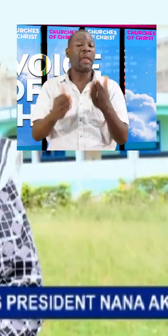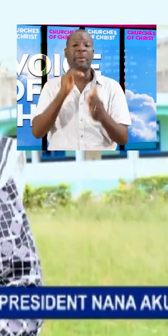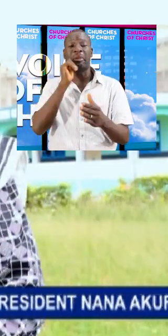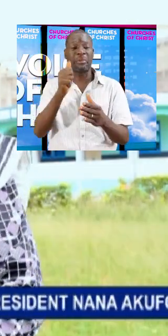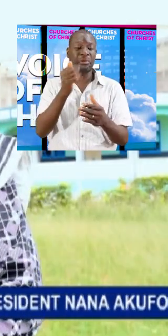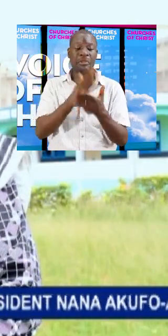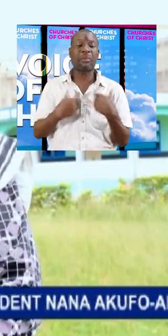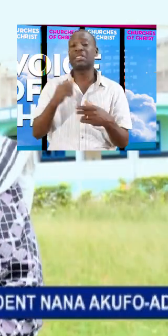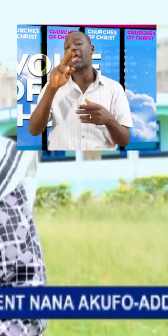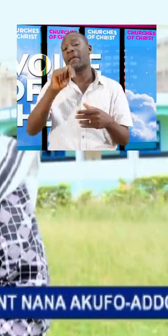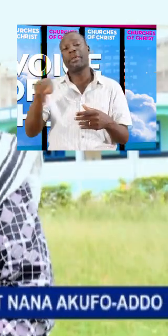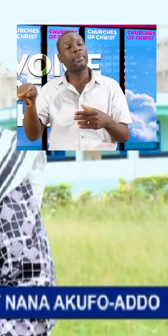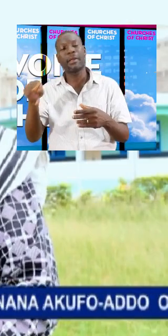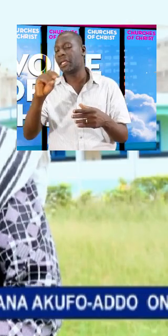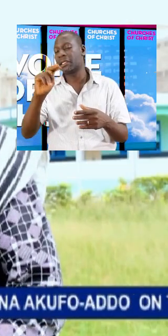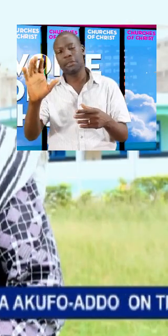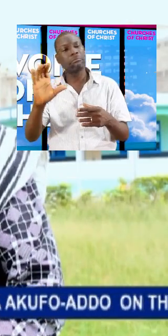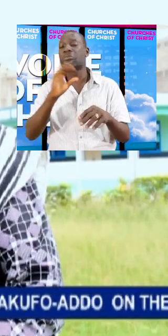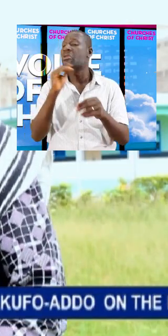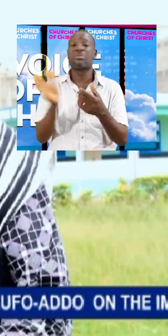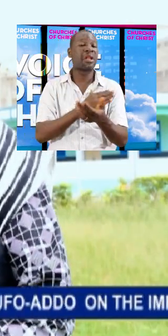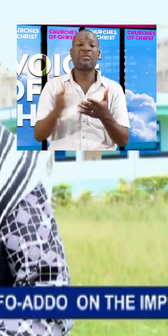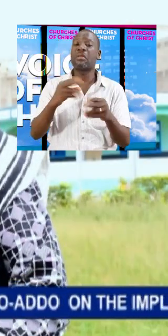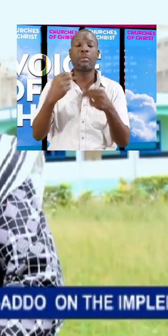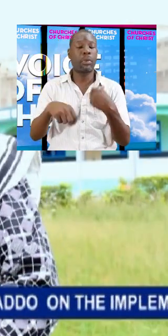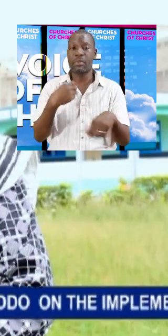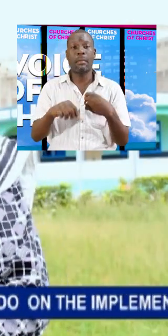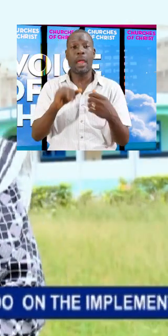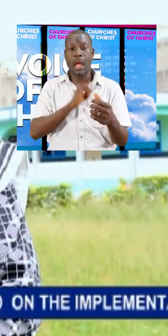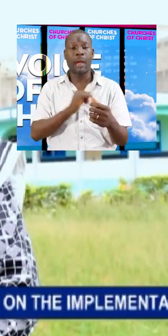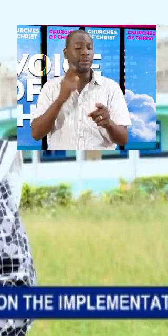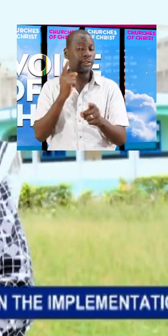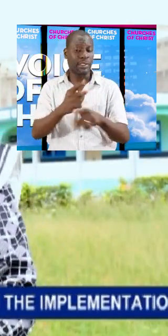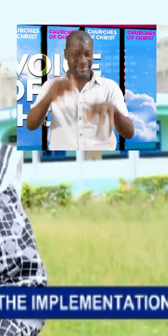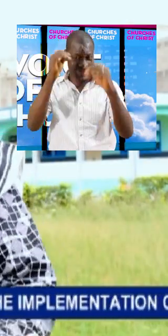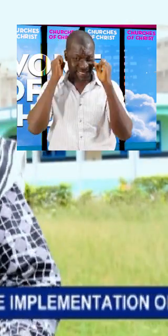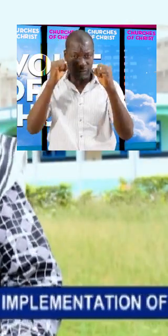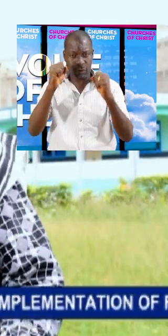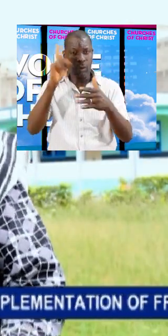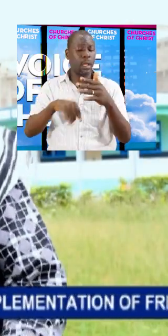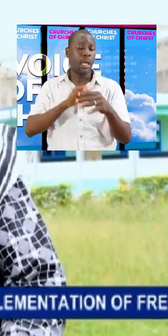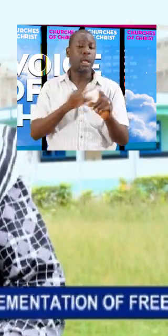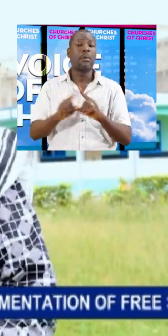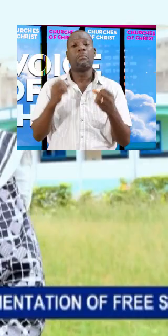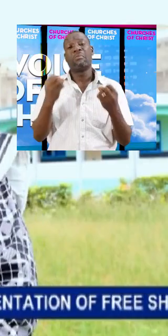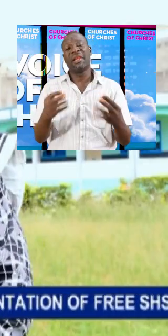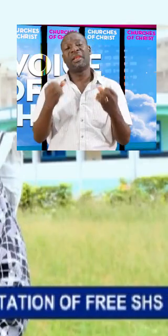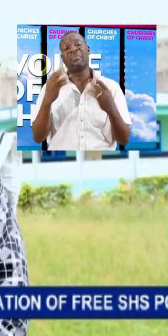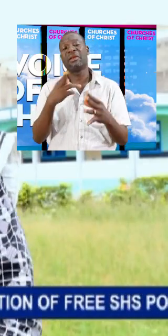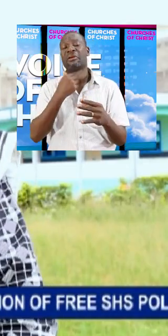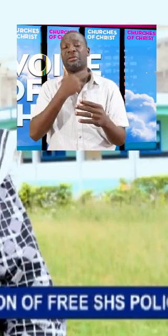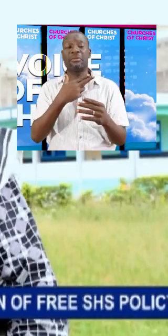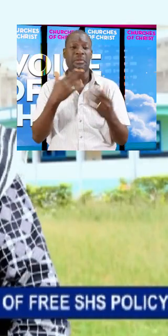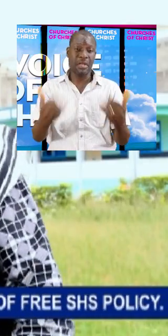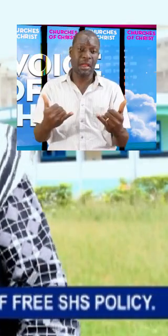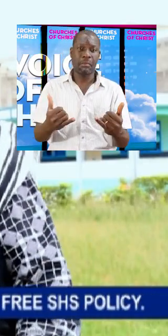sa na e kyena se me ye objective e wa ade a me ye mu asofo bebre empo